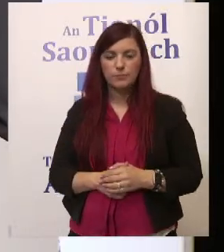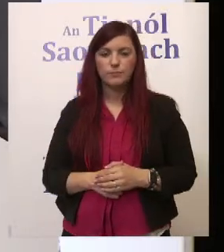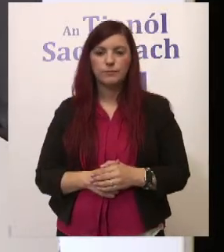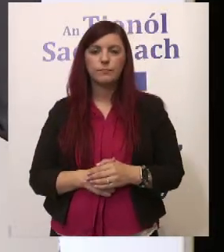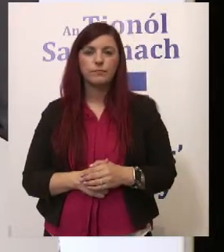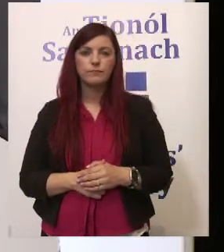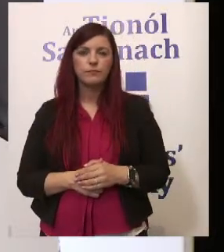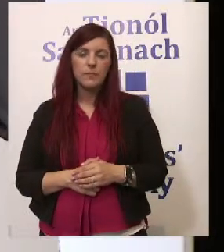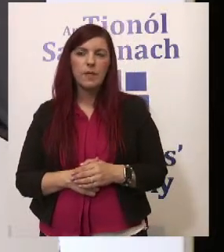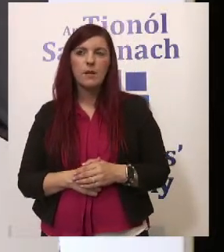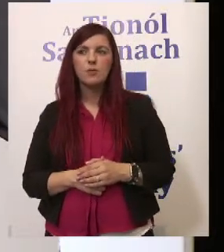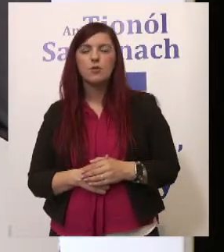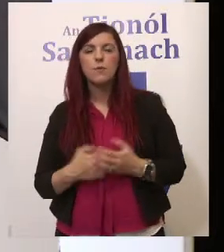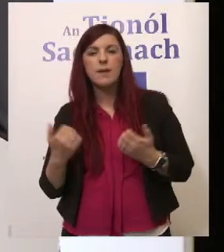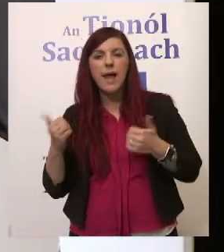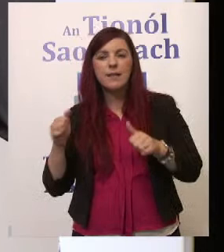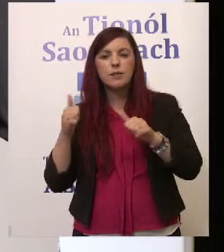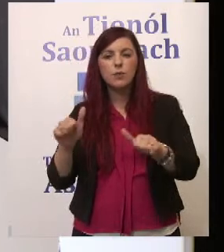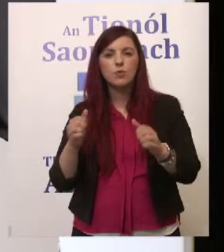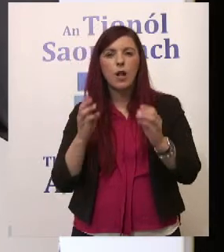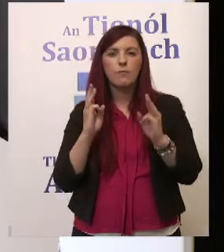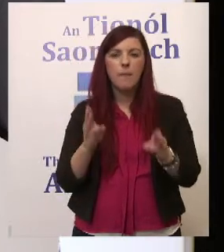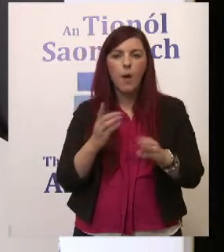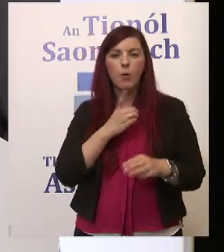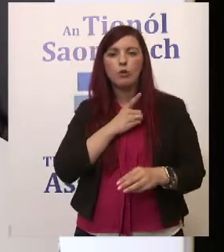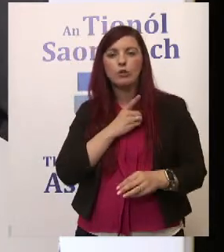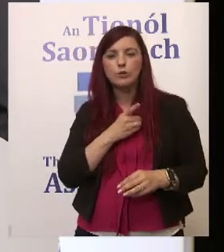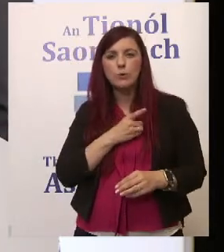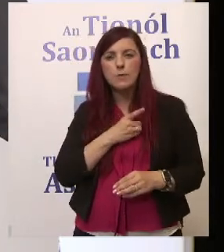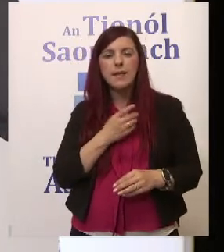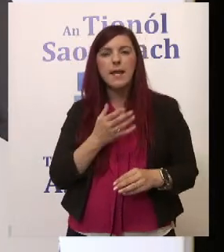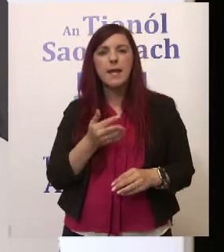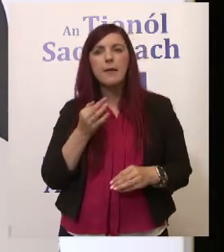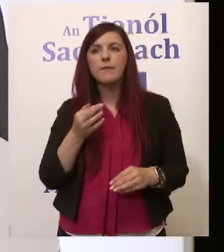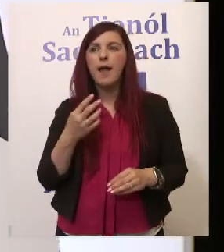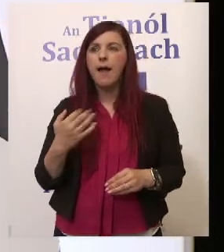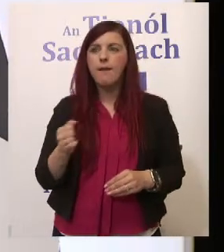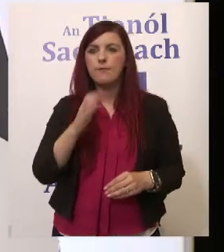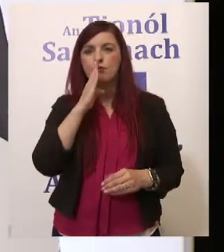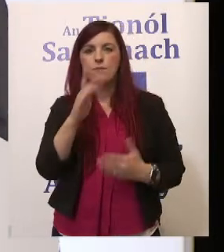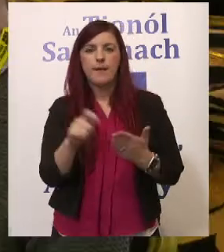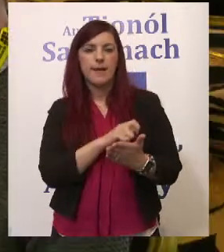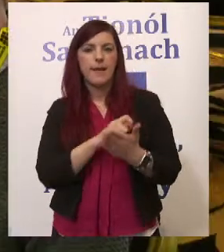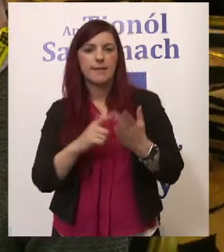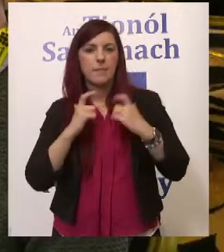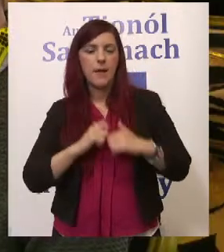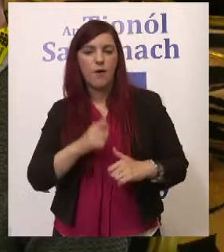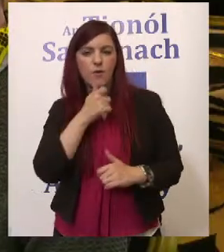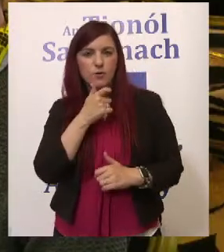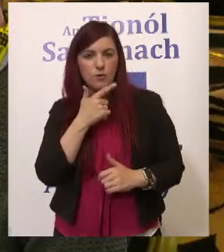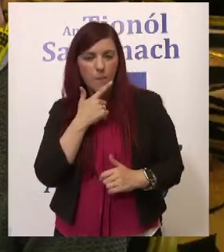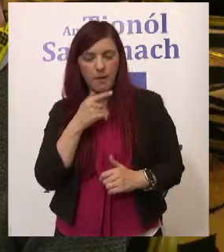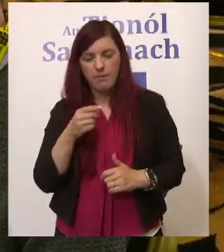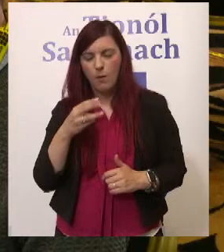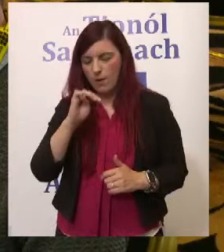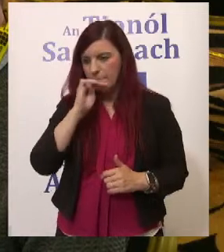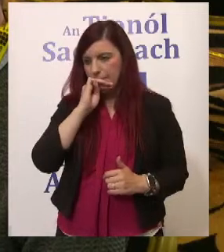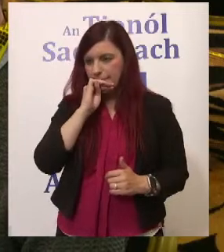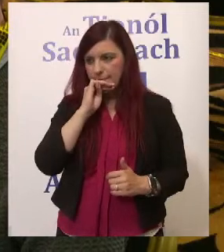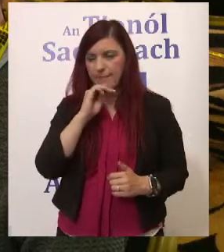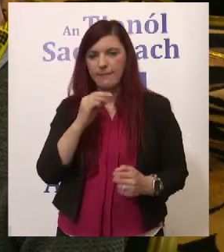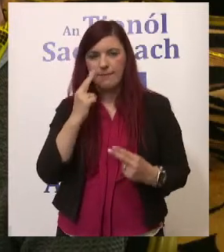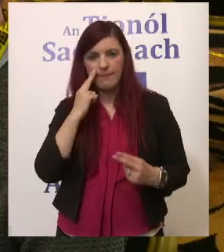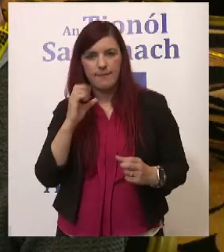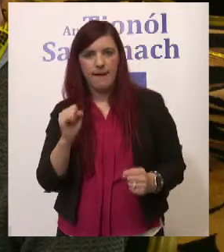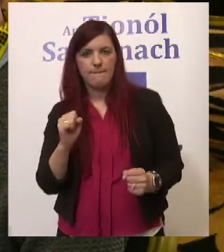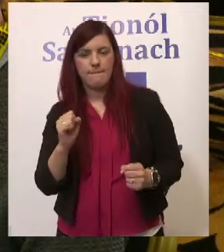the execution of powers and duties, you know, if there is to be a directly elected mayor for Dublin, will require